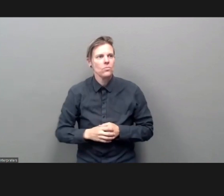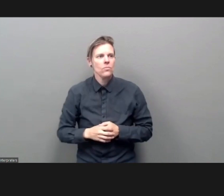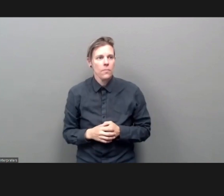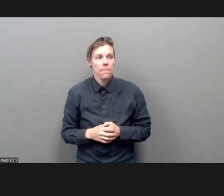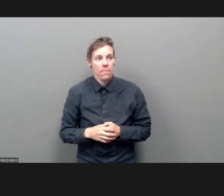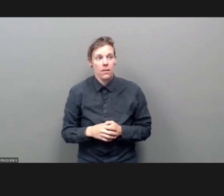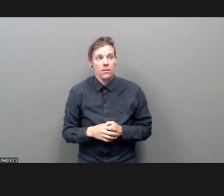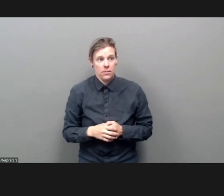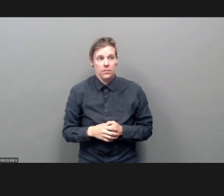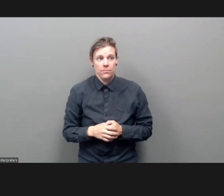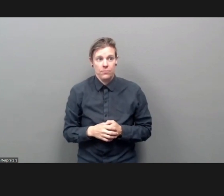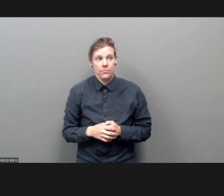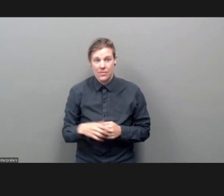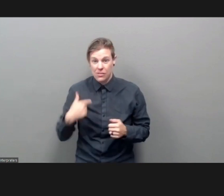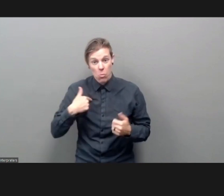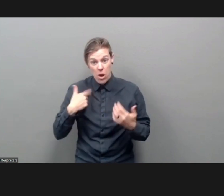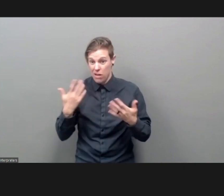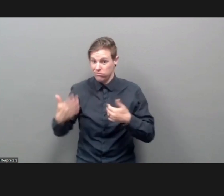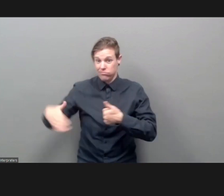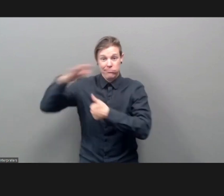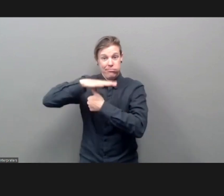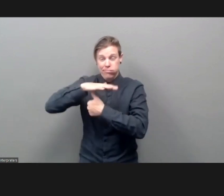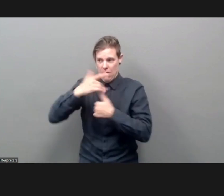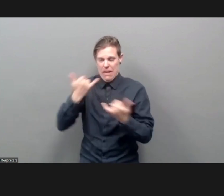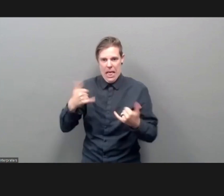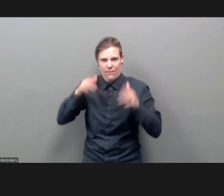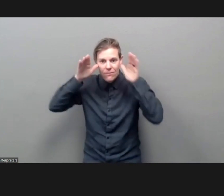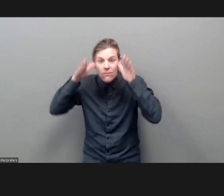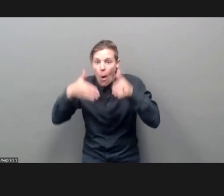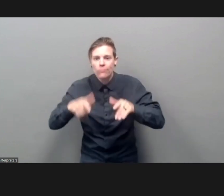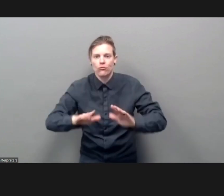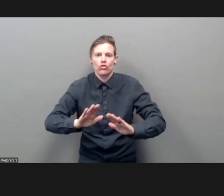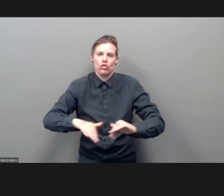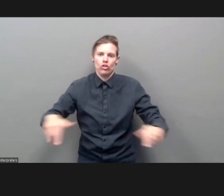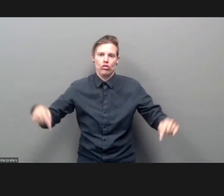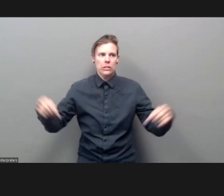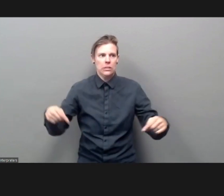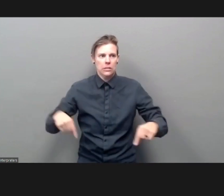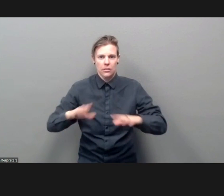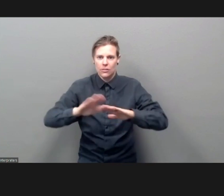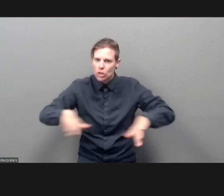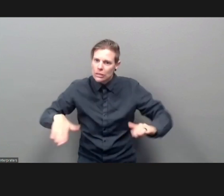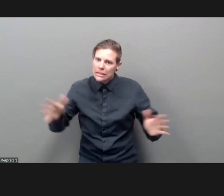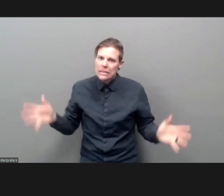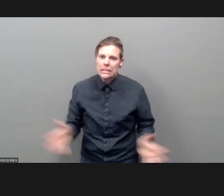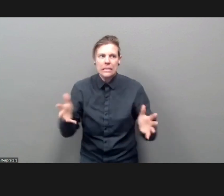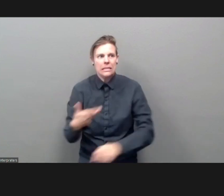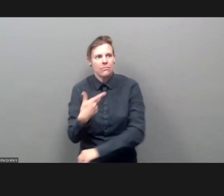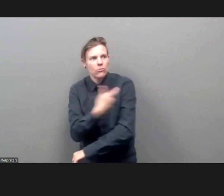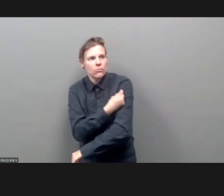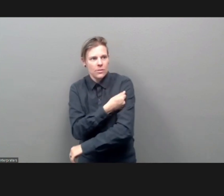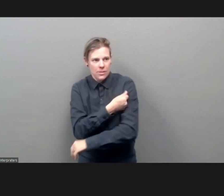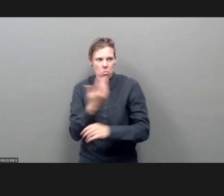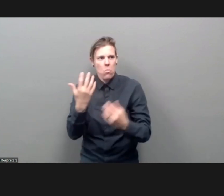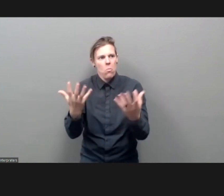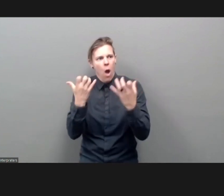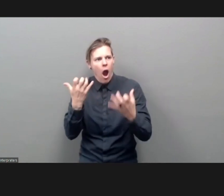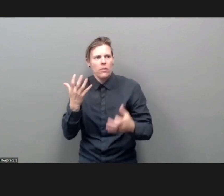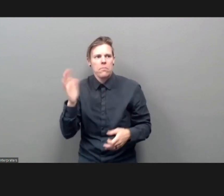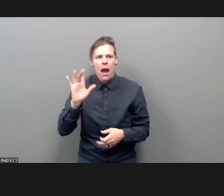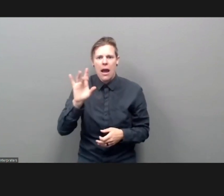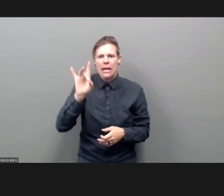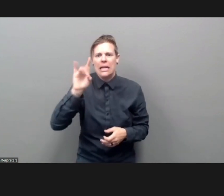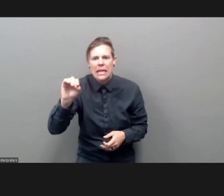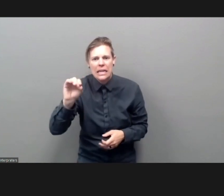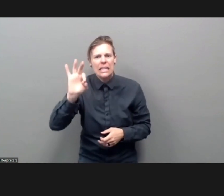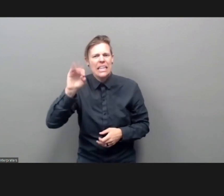getting people to get boosters, but we can do better. Until we get to that 80, 85, 90% of individuals